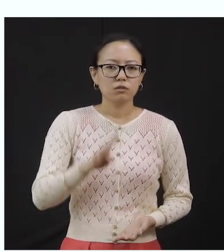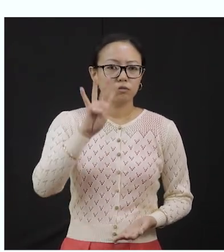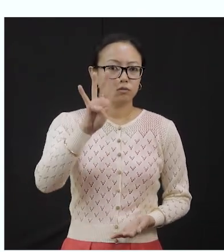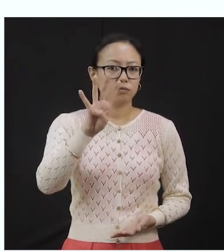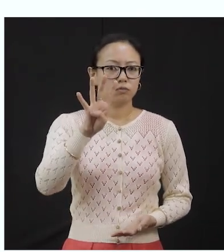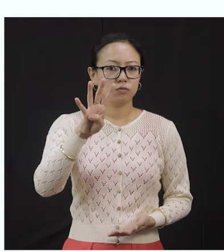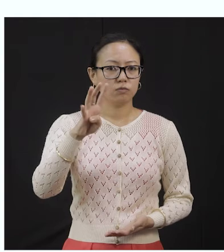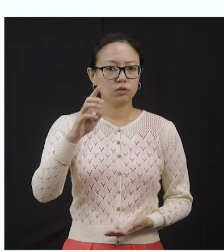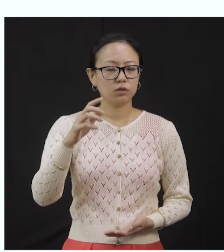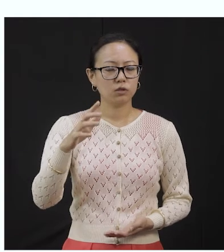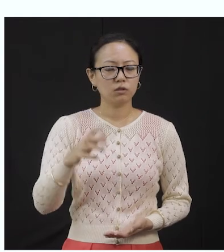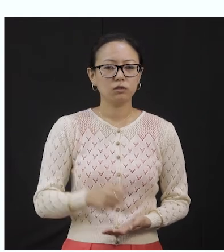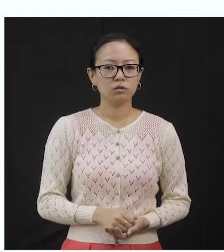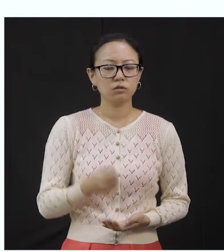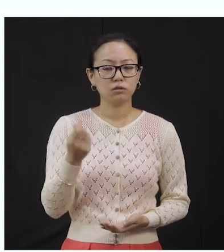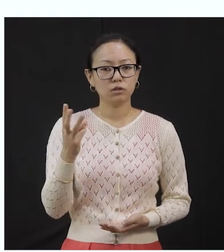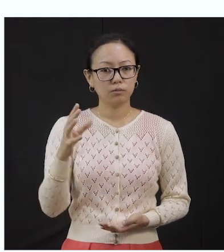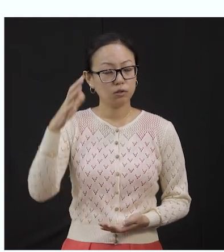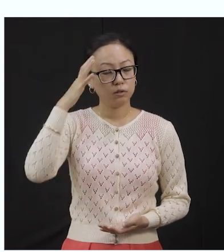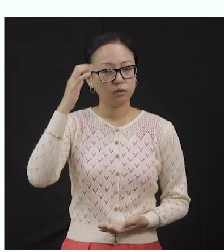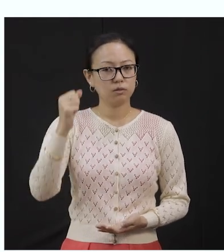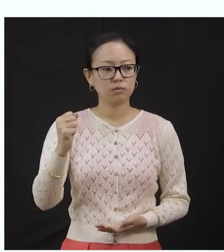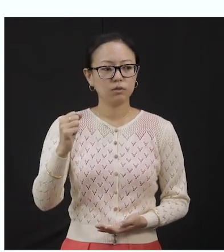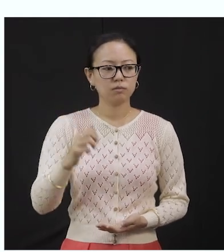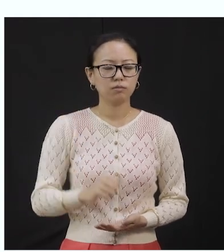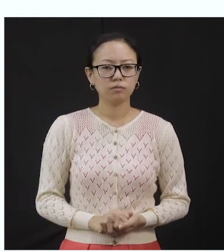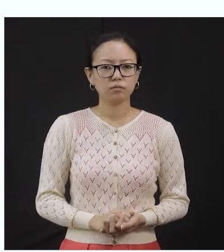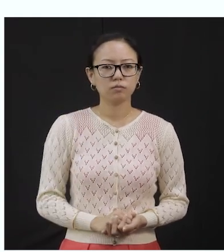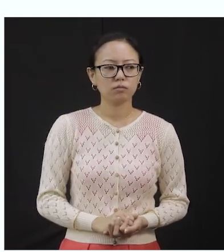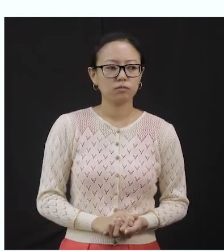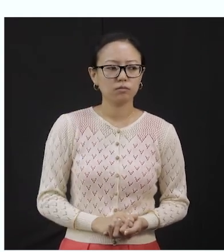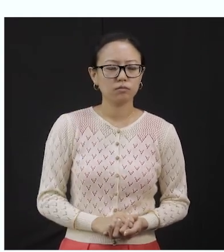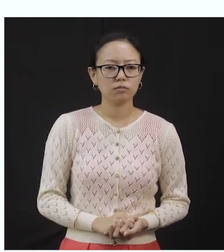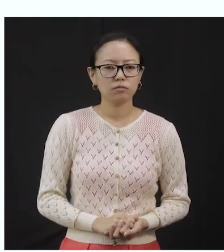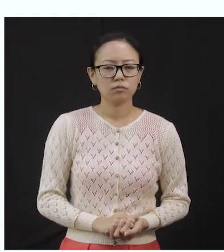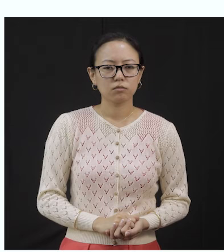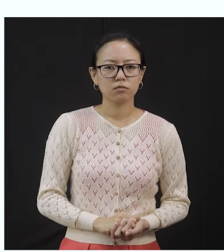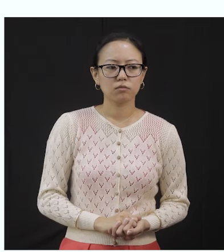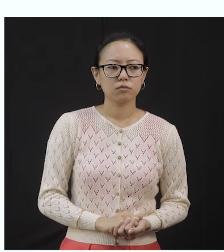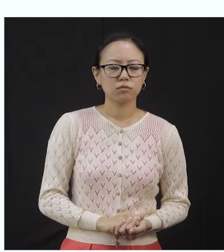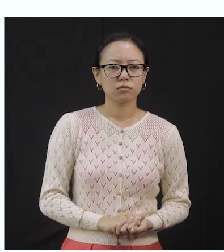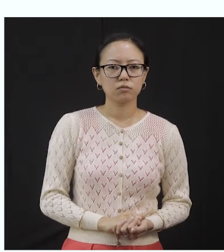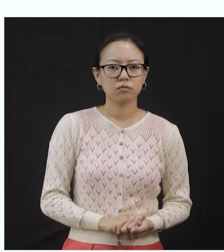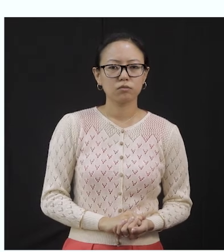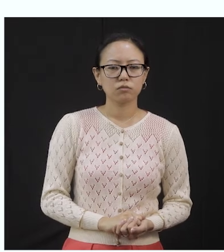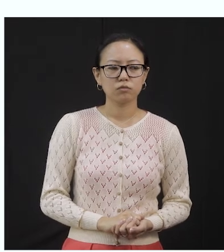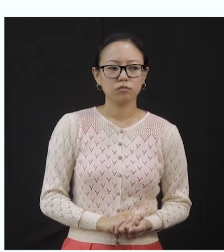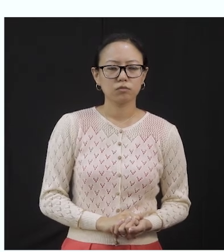bigger number in your mind. Now 4 is in our mind. Then we are going to